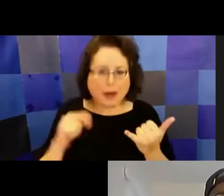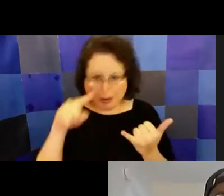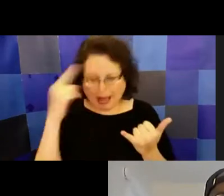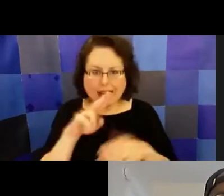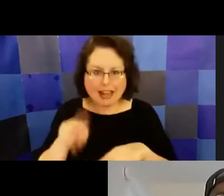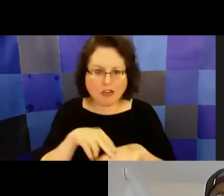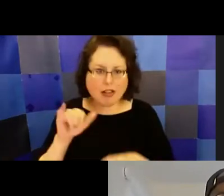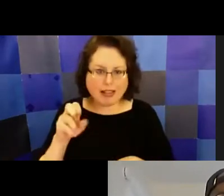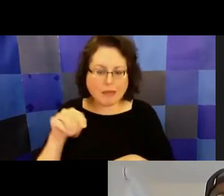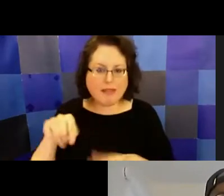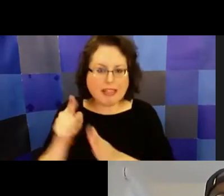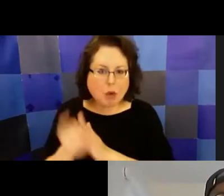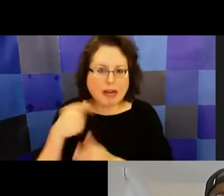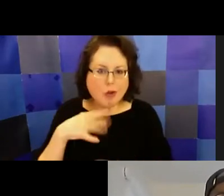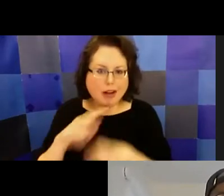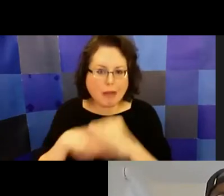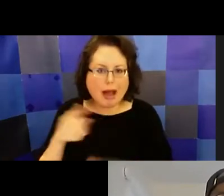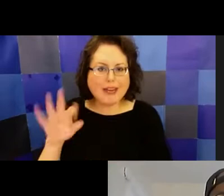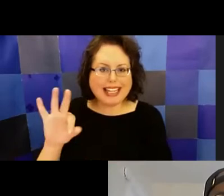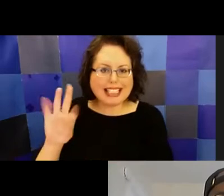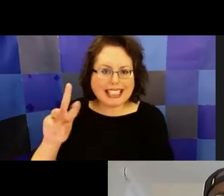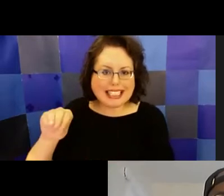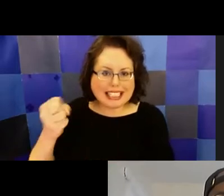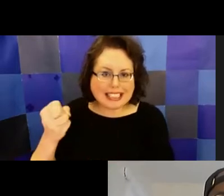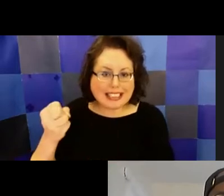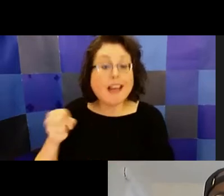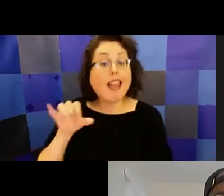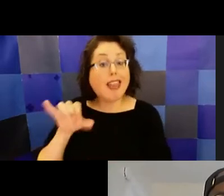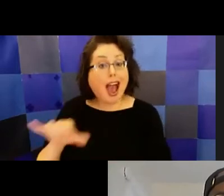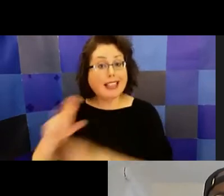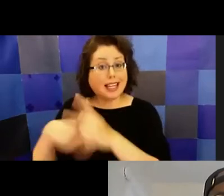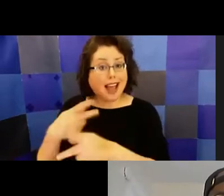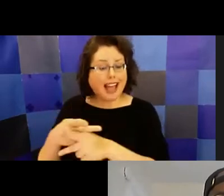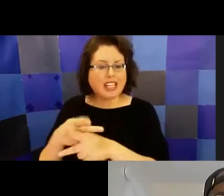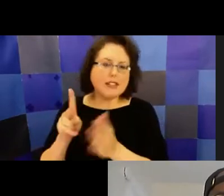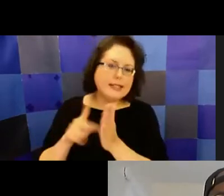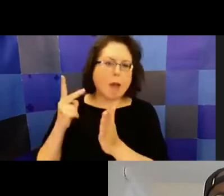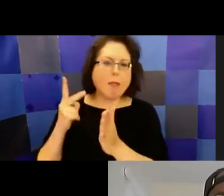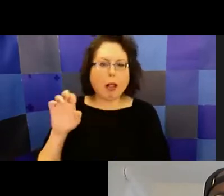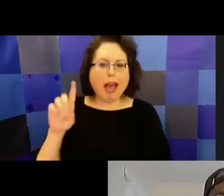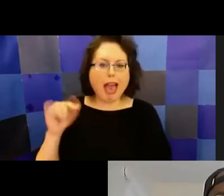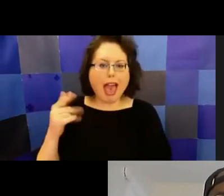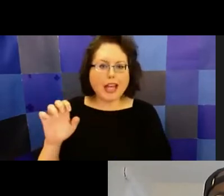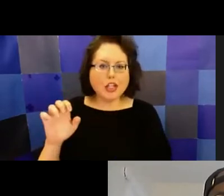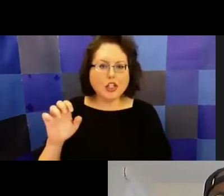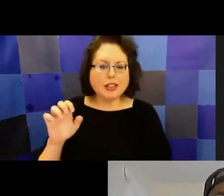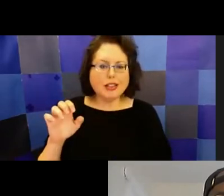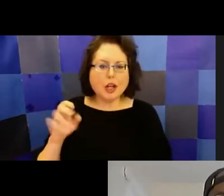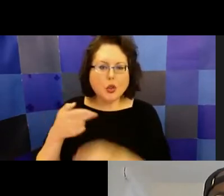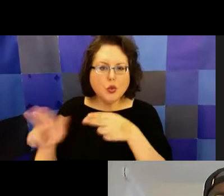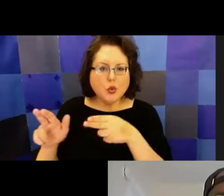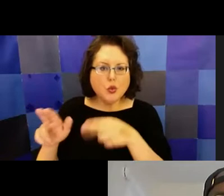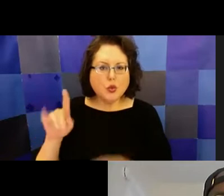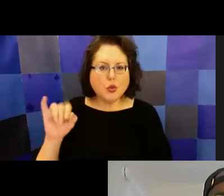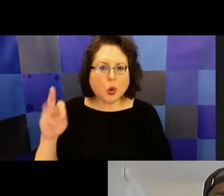that I'm talking about, 60s, as a kind of double-edged sword, in the sense that,